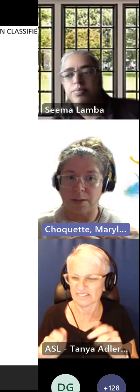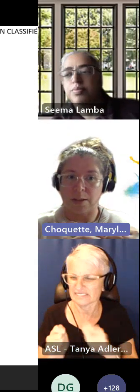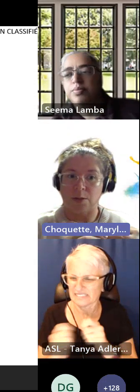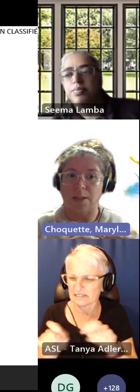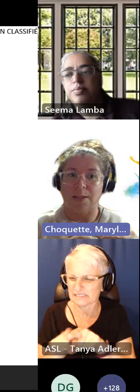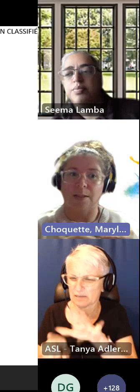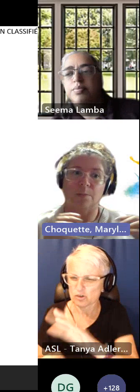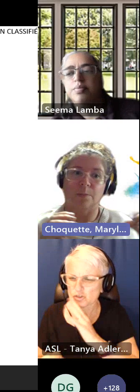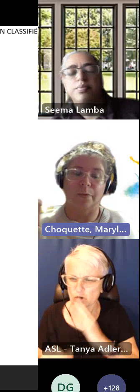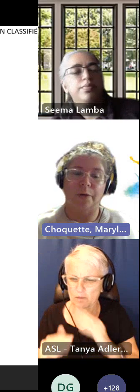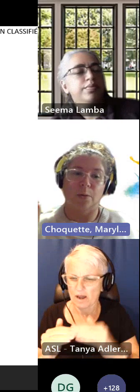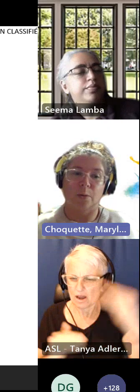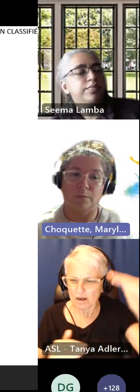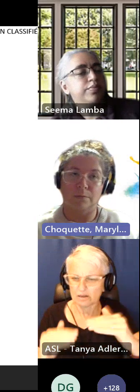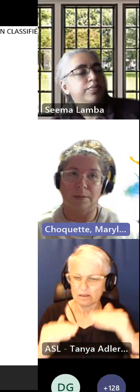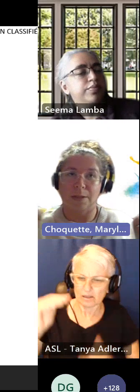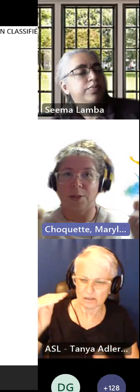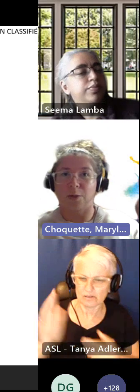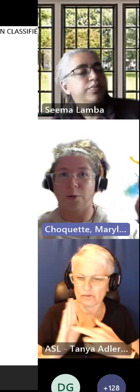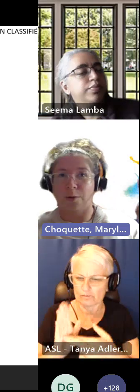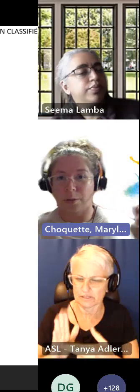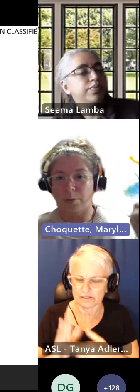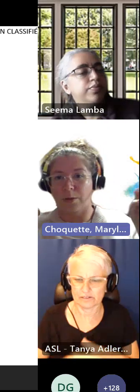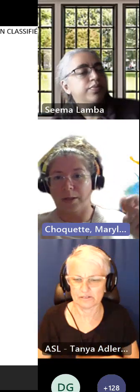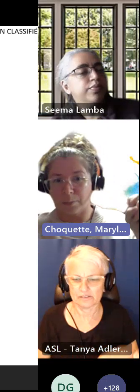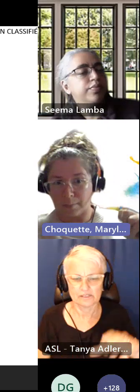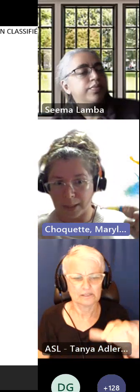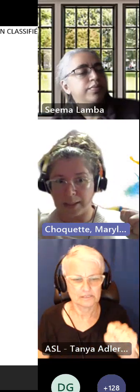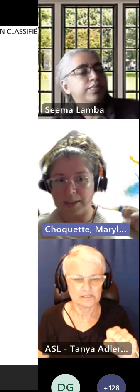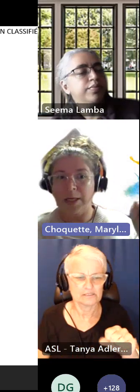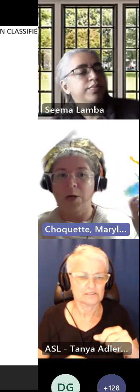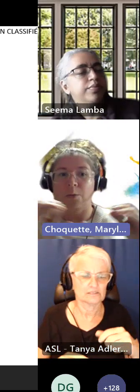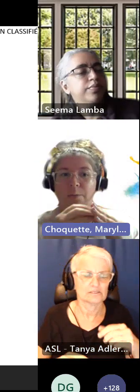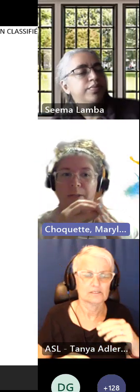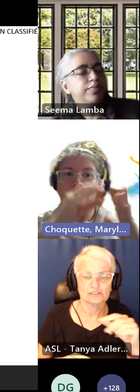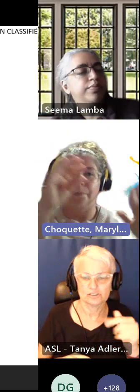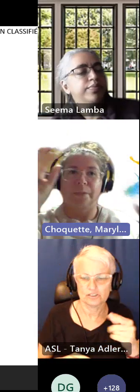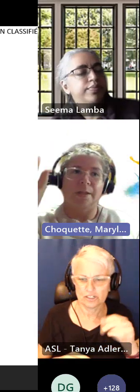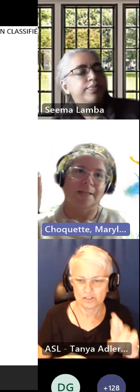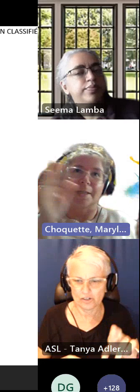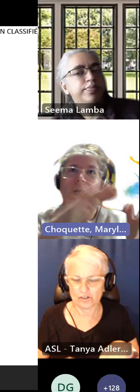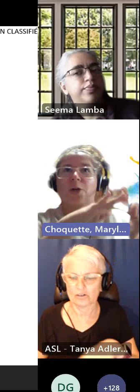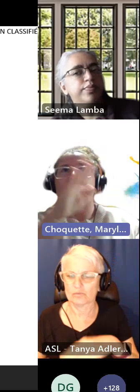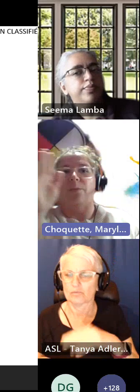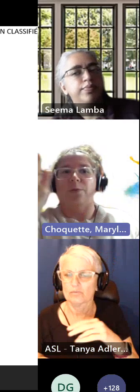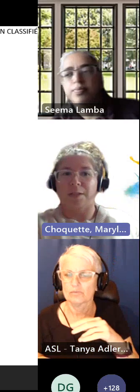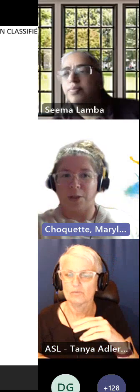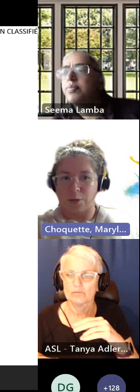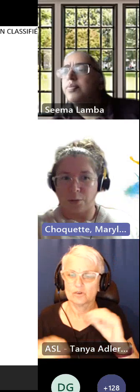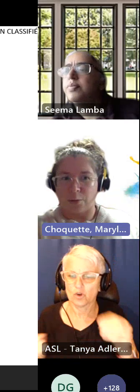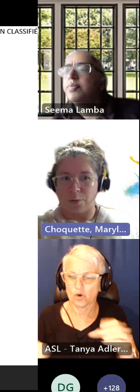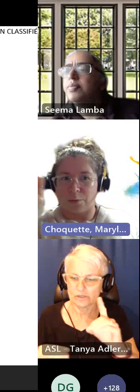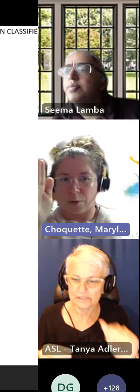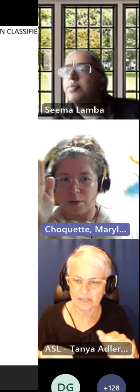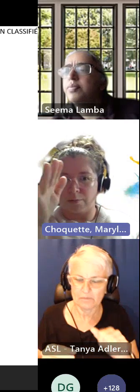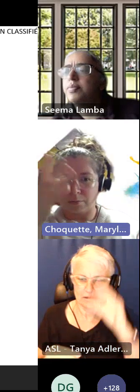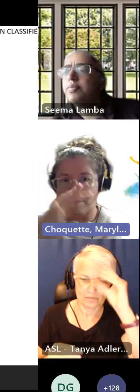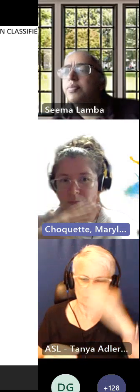you're referencing. So let's say the cisgender able-bodied man would be, let's say,